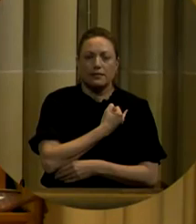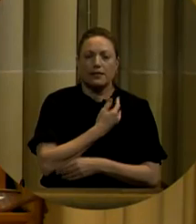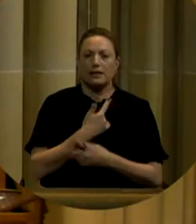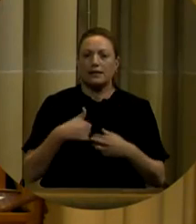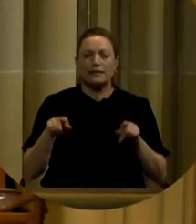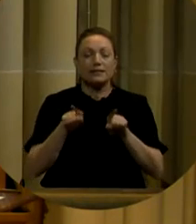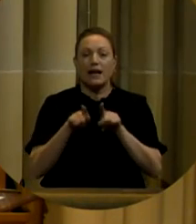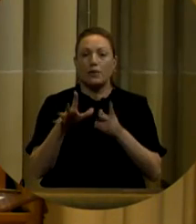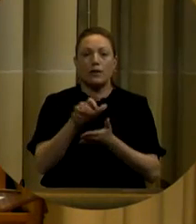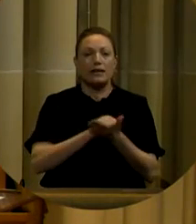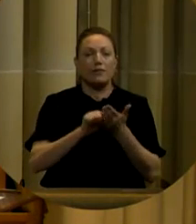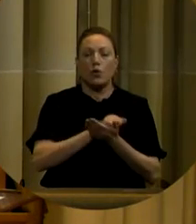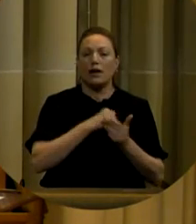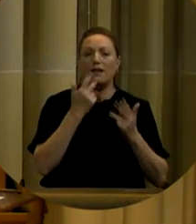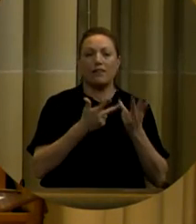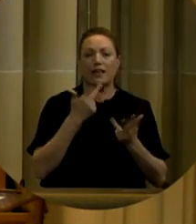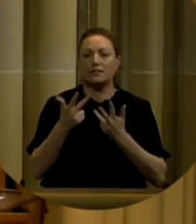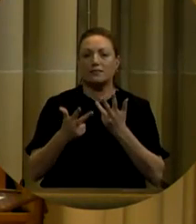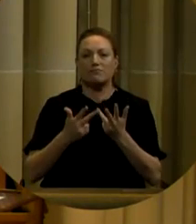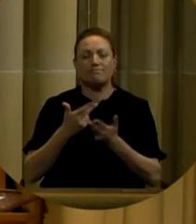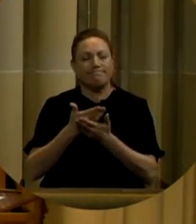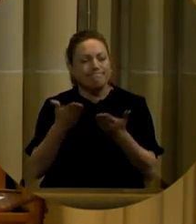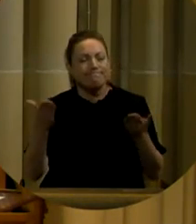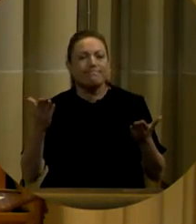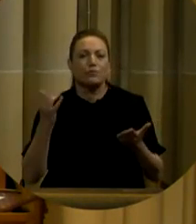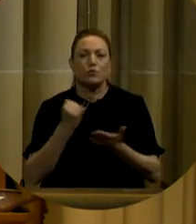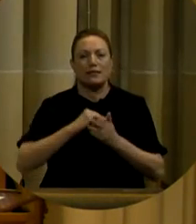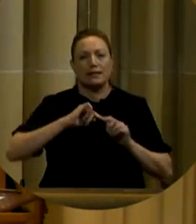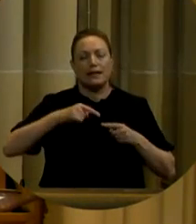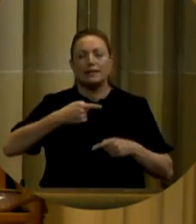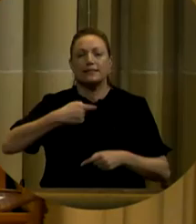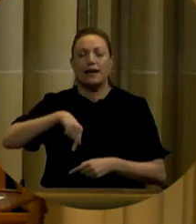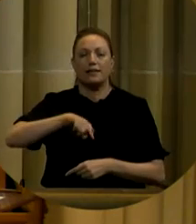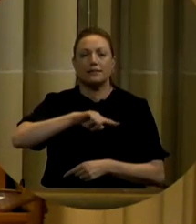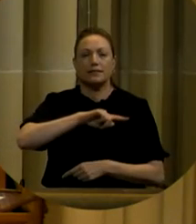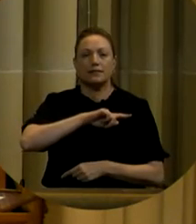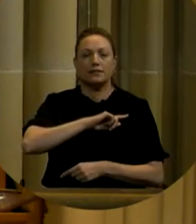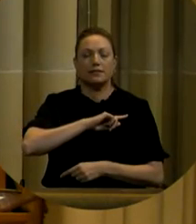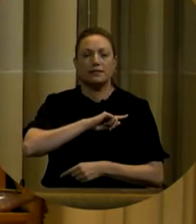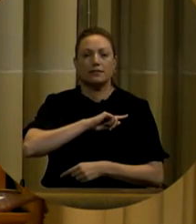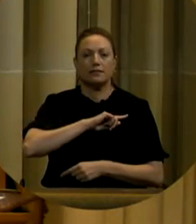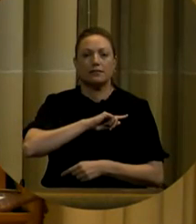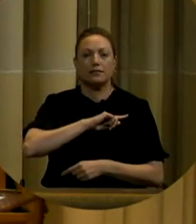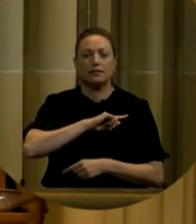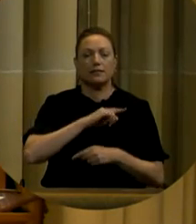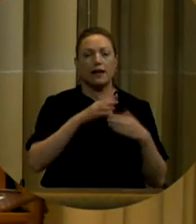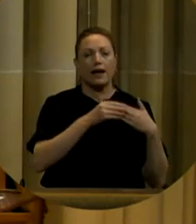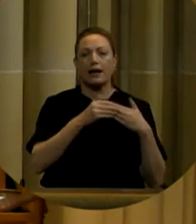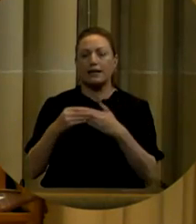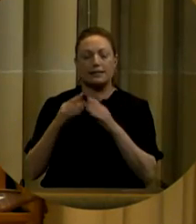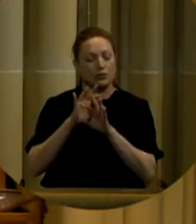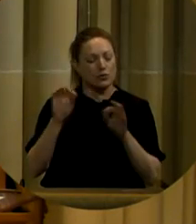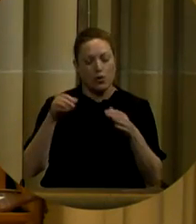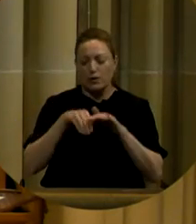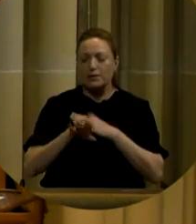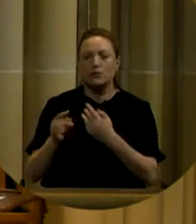trespasses, as we forgive those who trespass against us. And